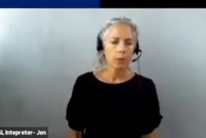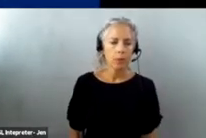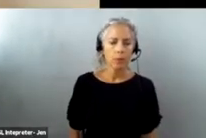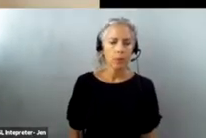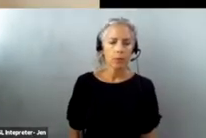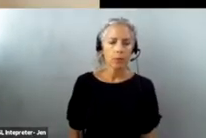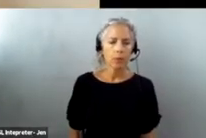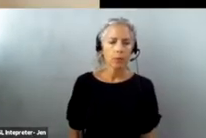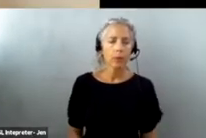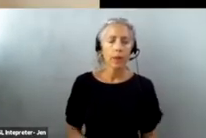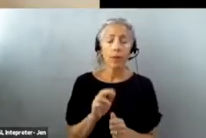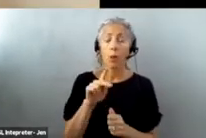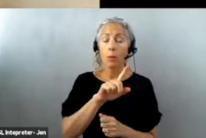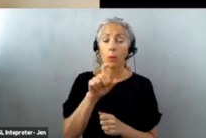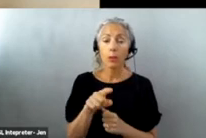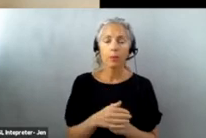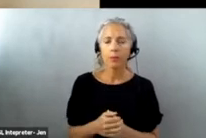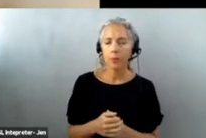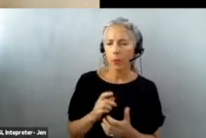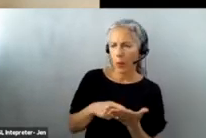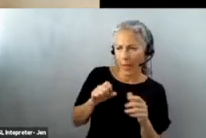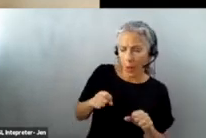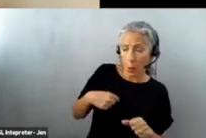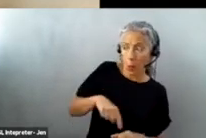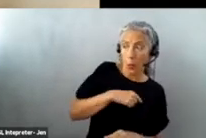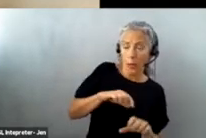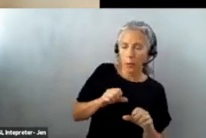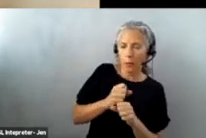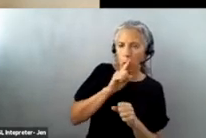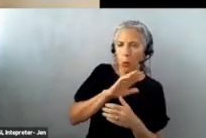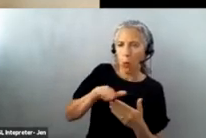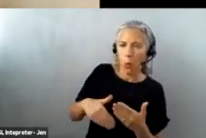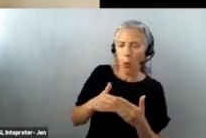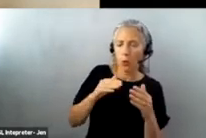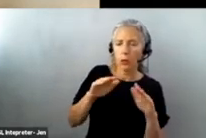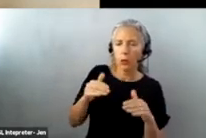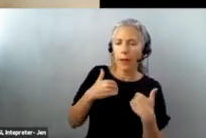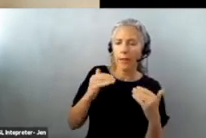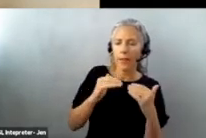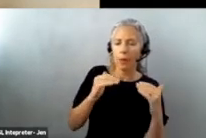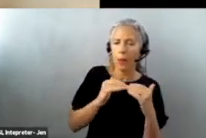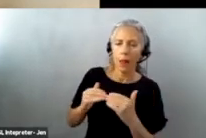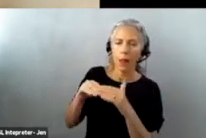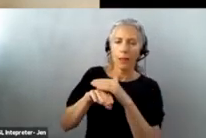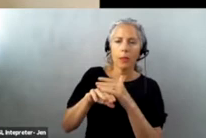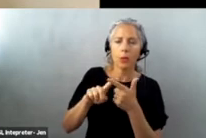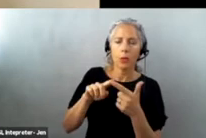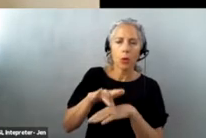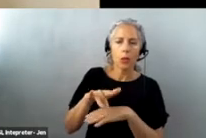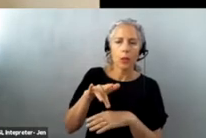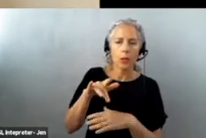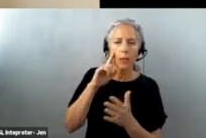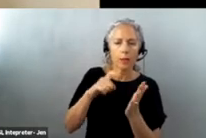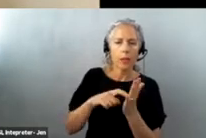A follow-up question to that. What can we do to ensure that all children have equal access to early identification and